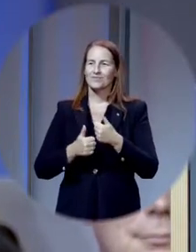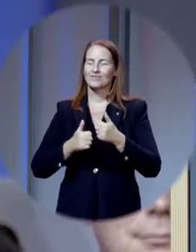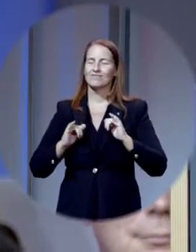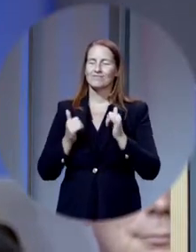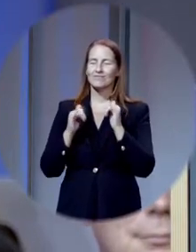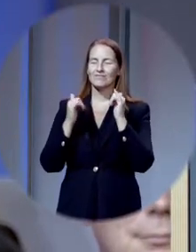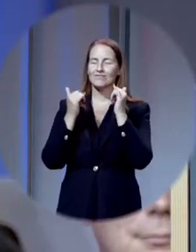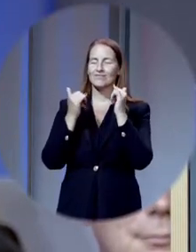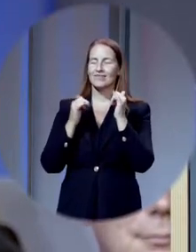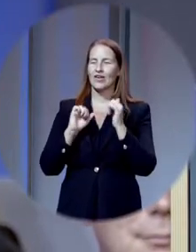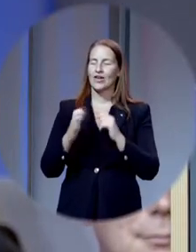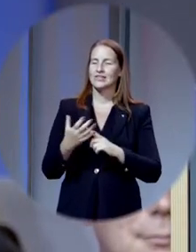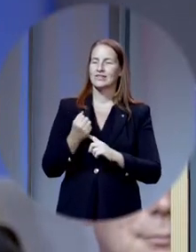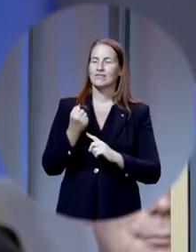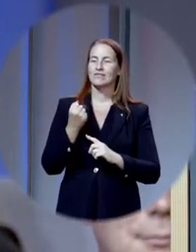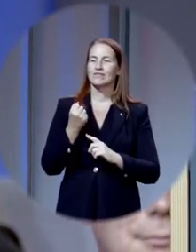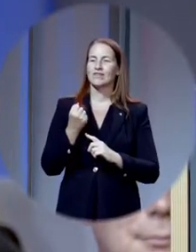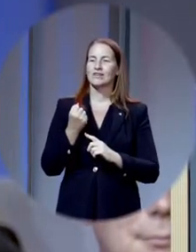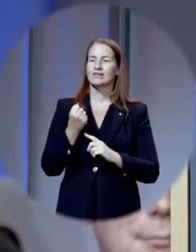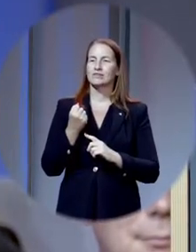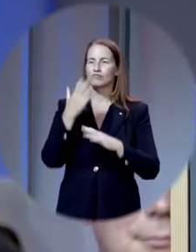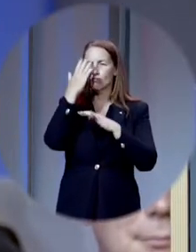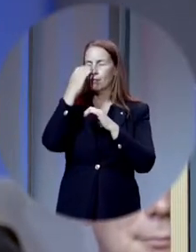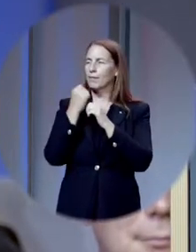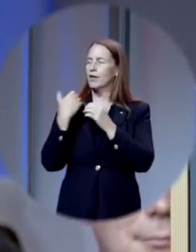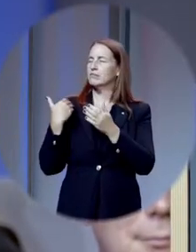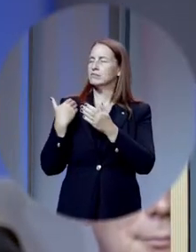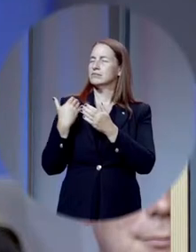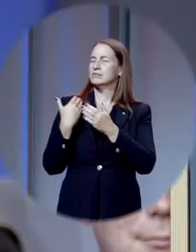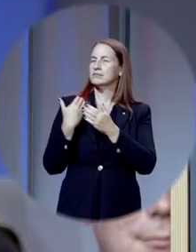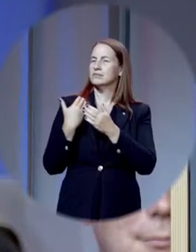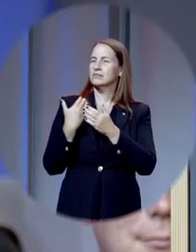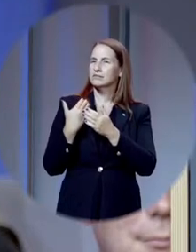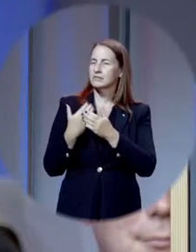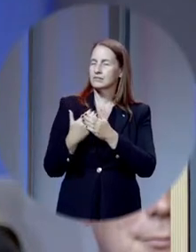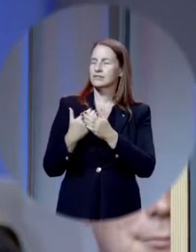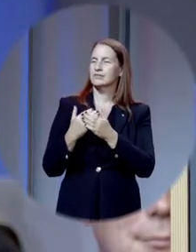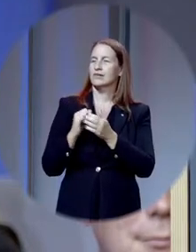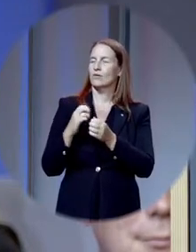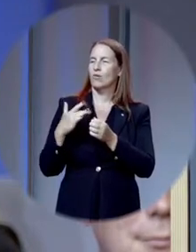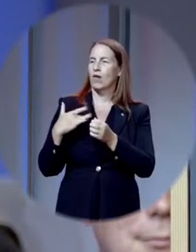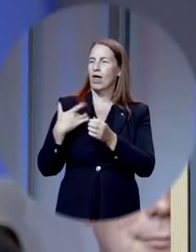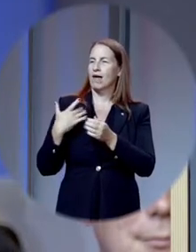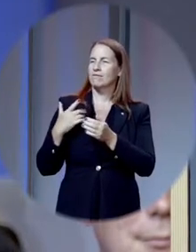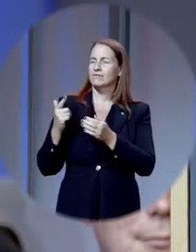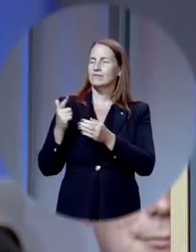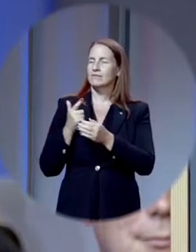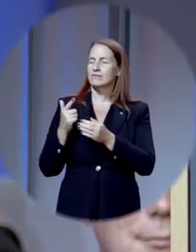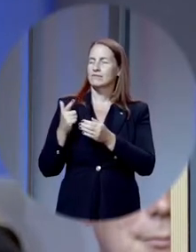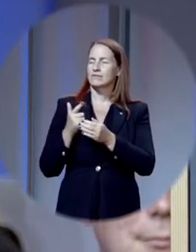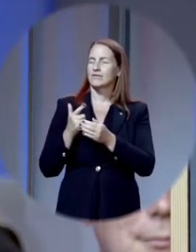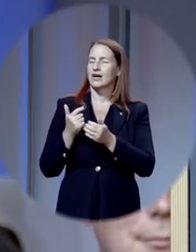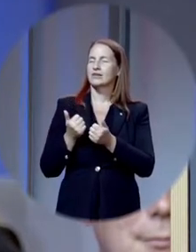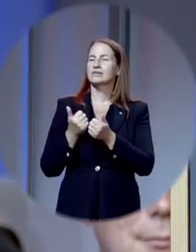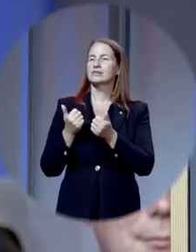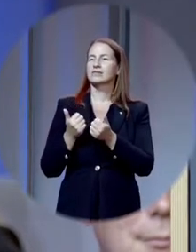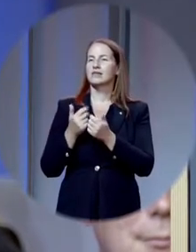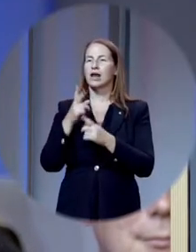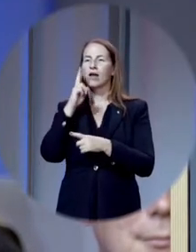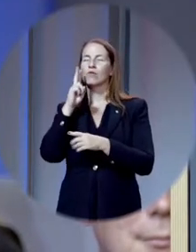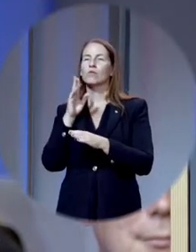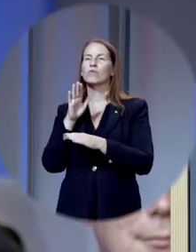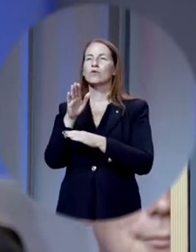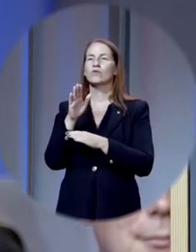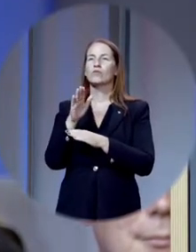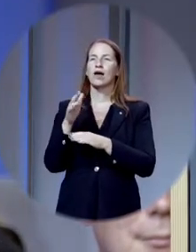to reflect on an important phase of your life that is coming to a close and to look to the future and your